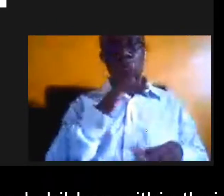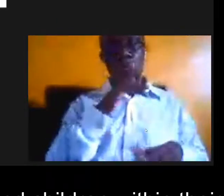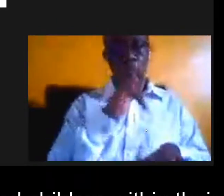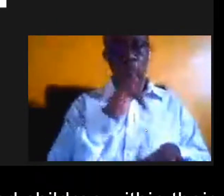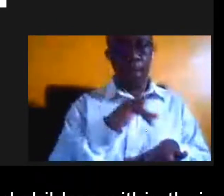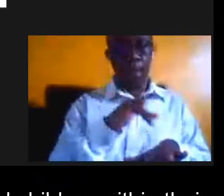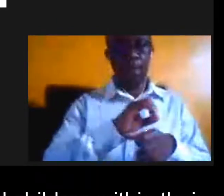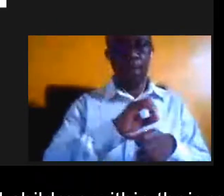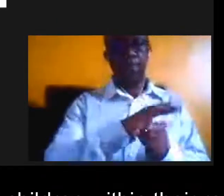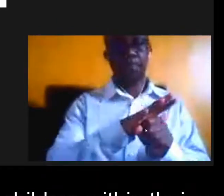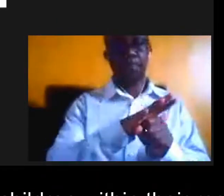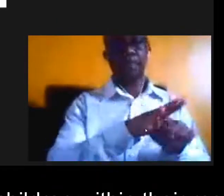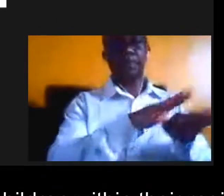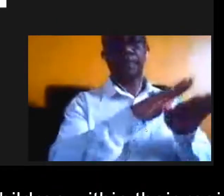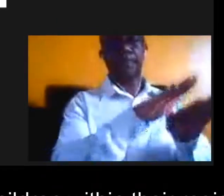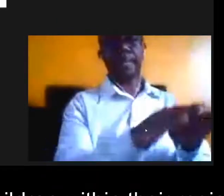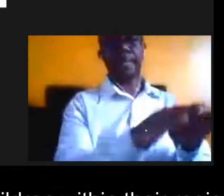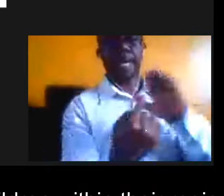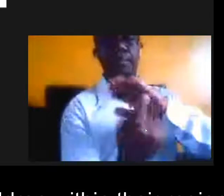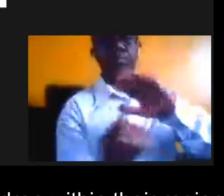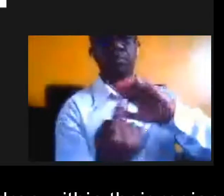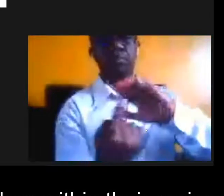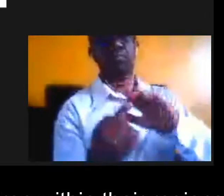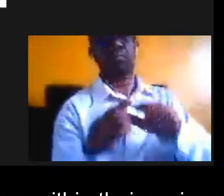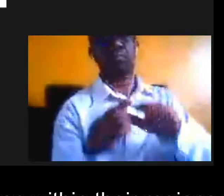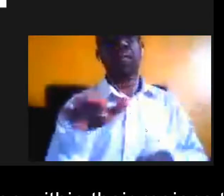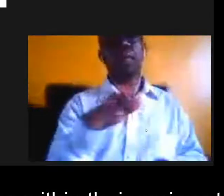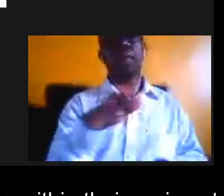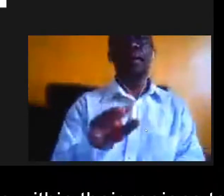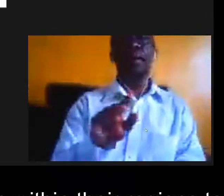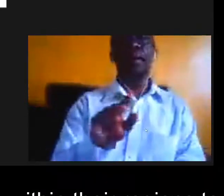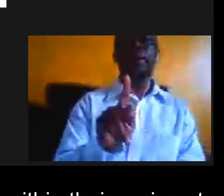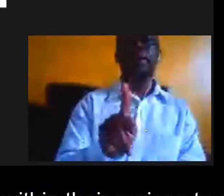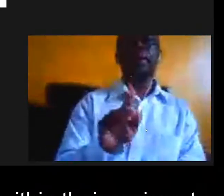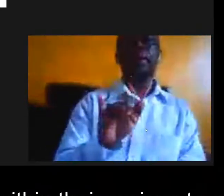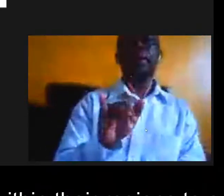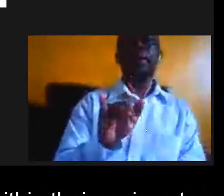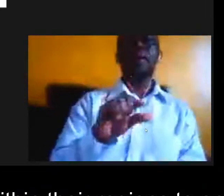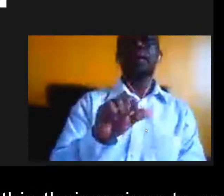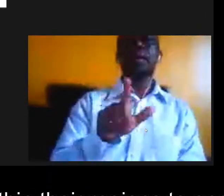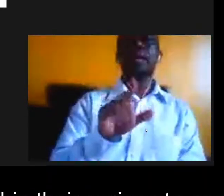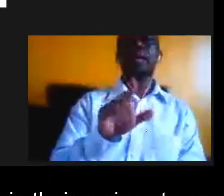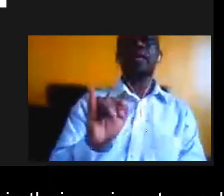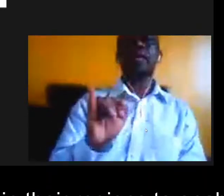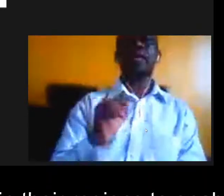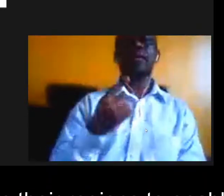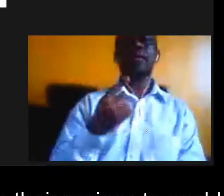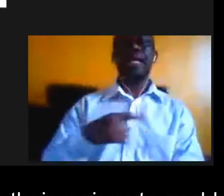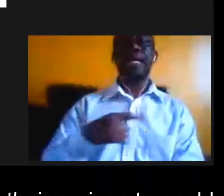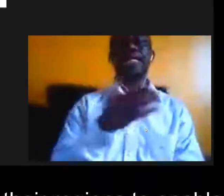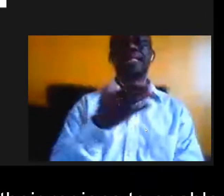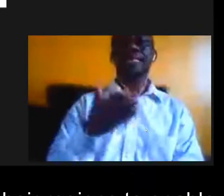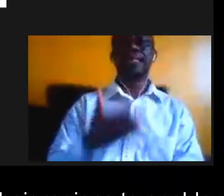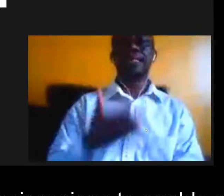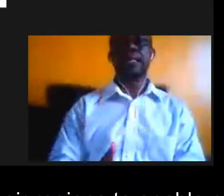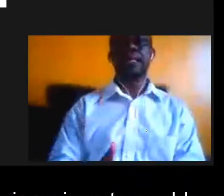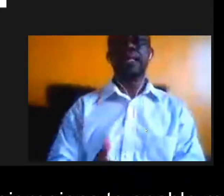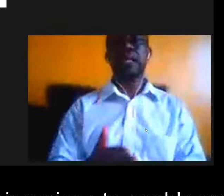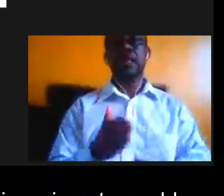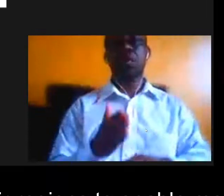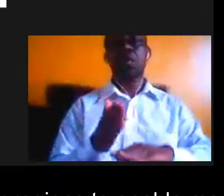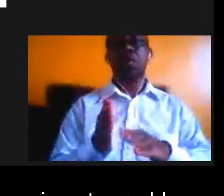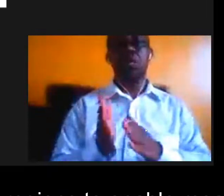also locked down in Kigali city, and today we are in the process of easing